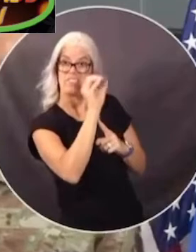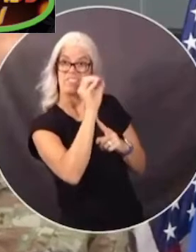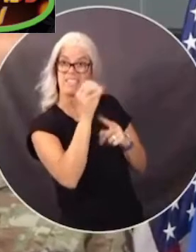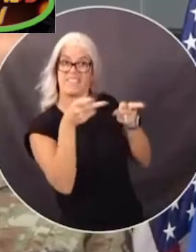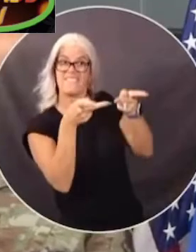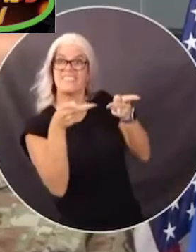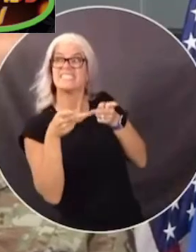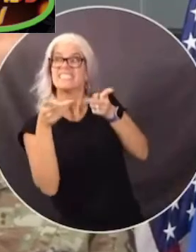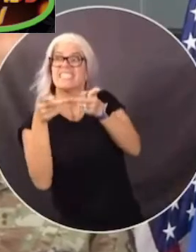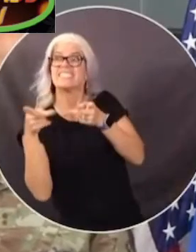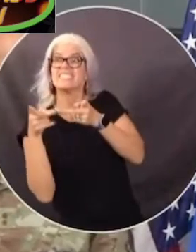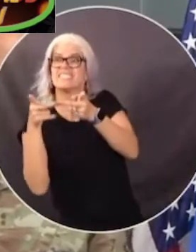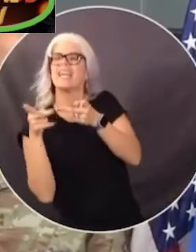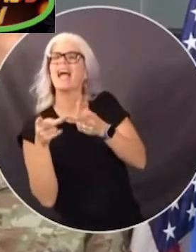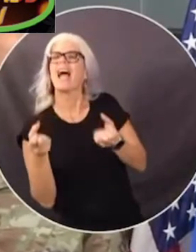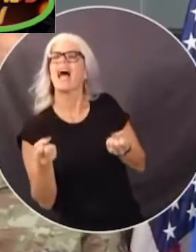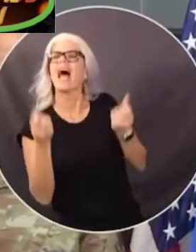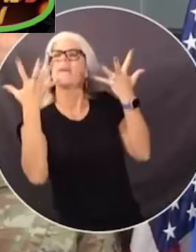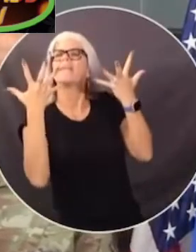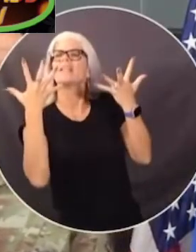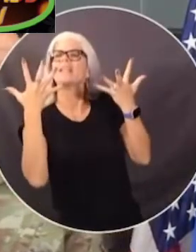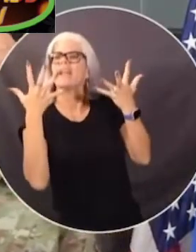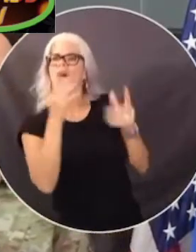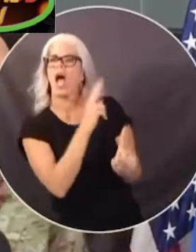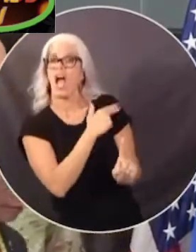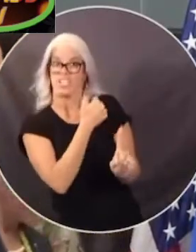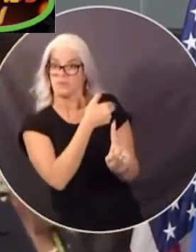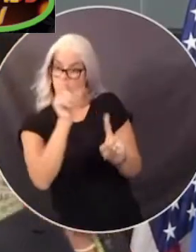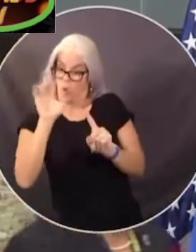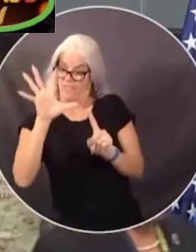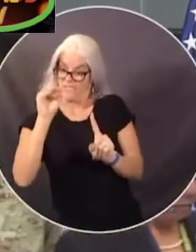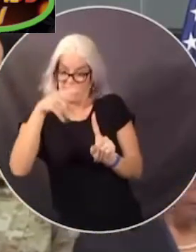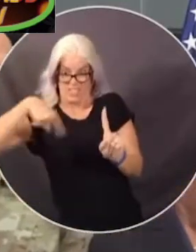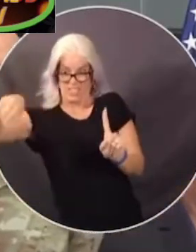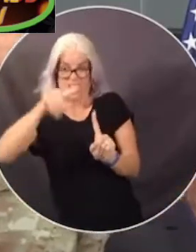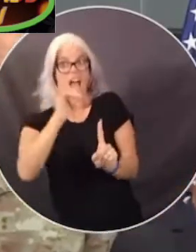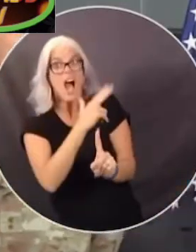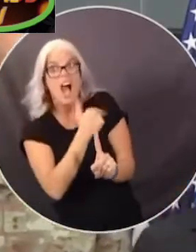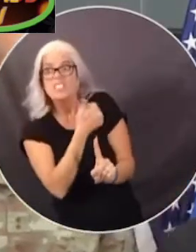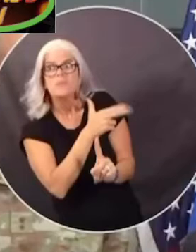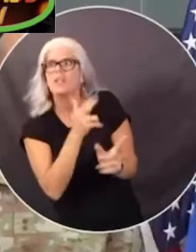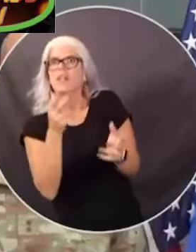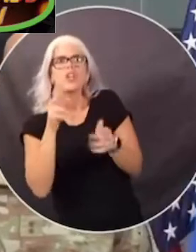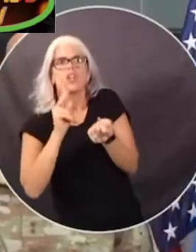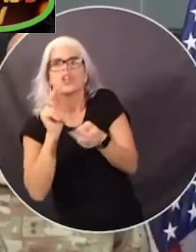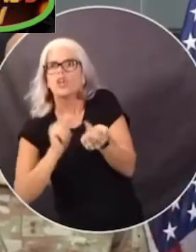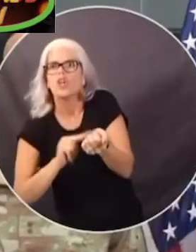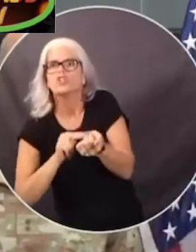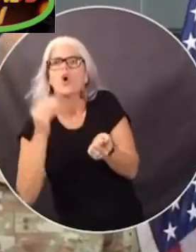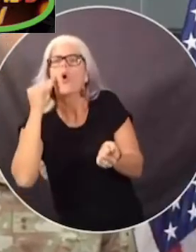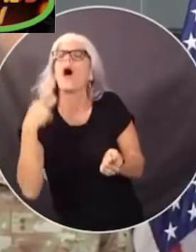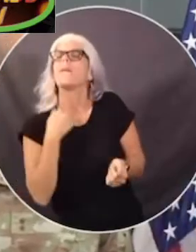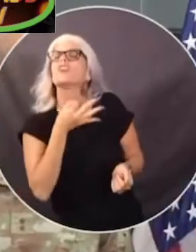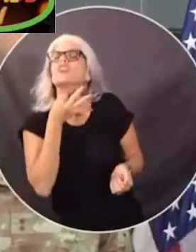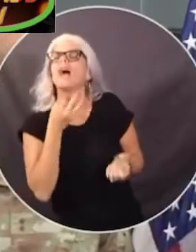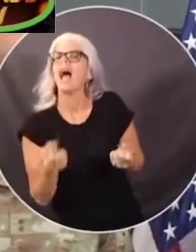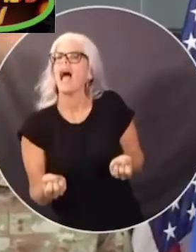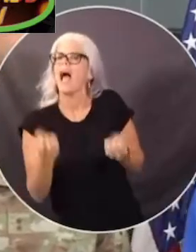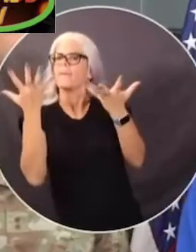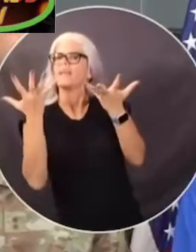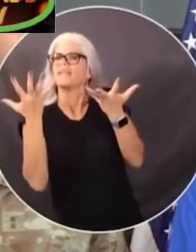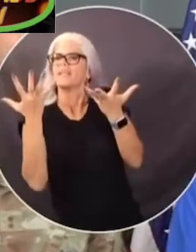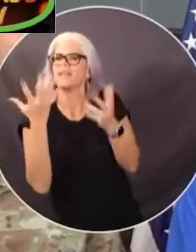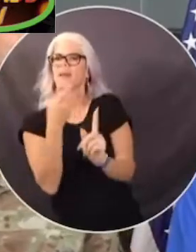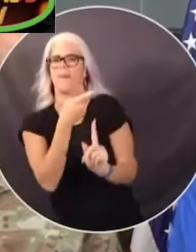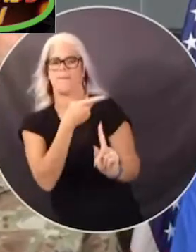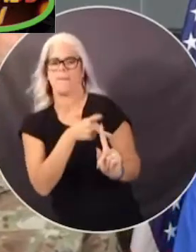were hospitals, and do you have a sense of how many patients within those hospitals that would encompass?